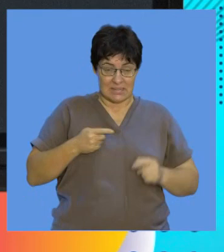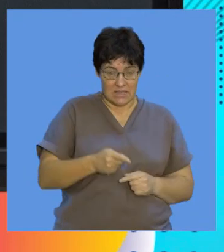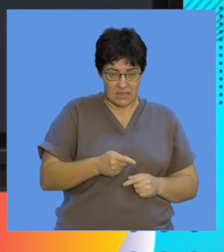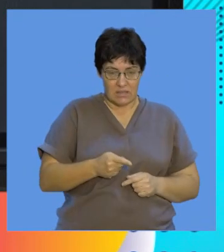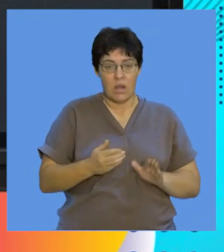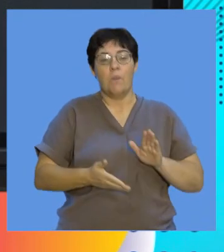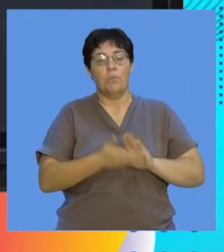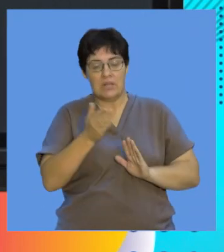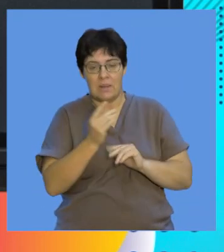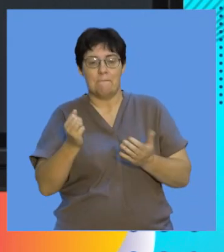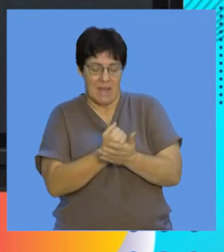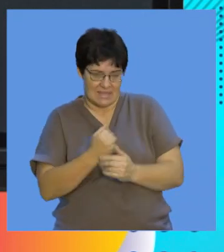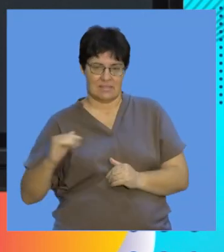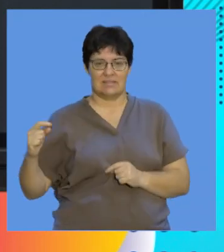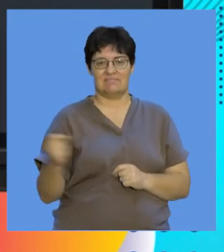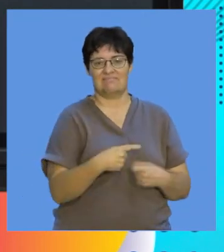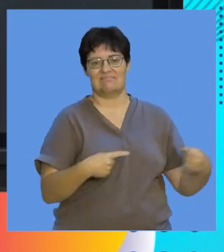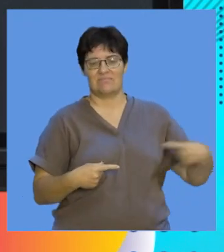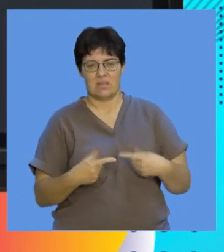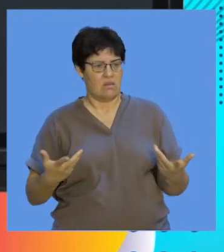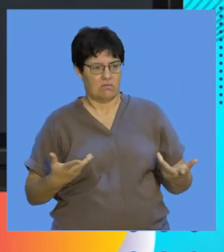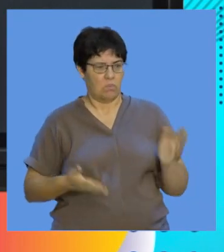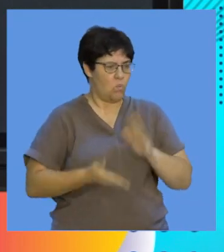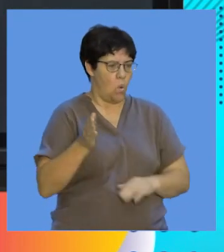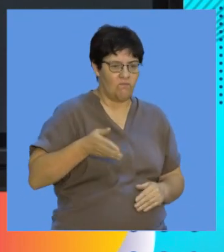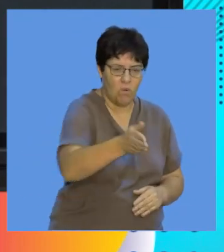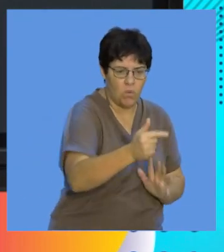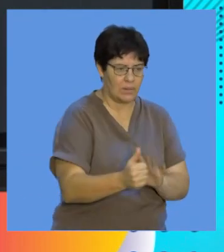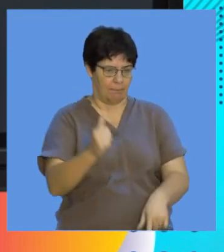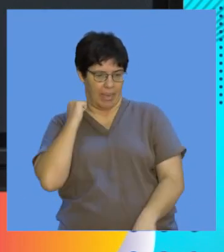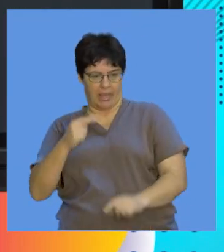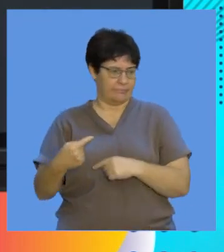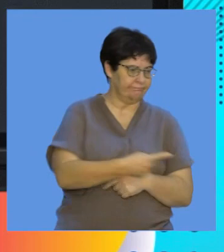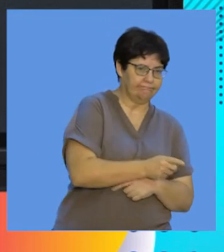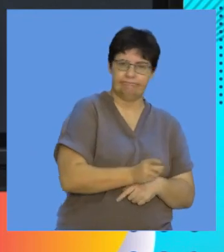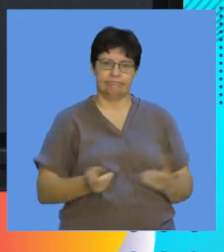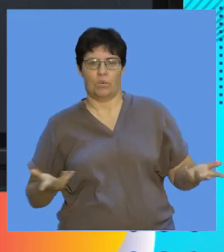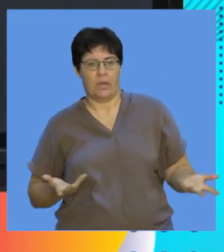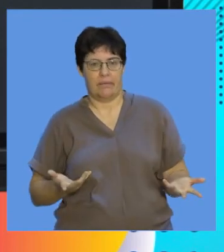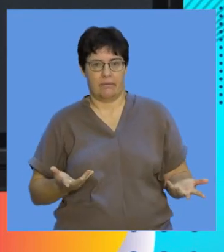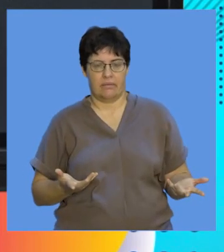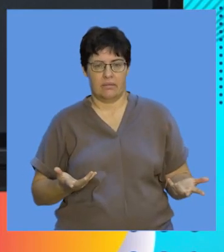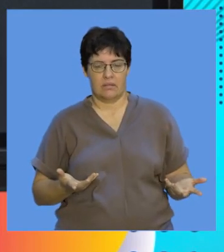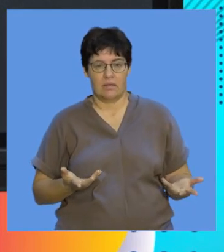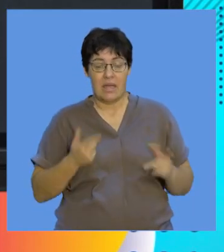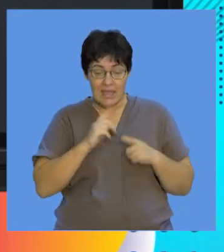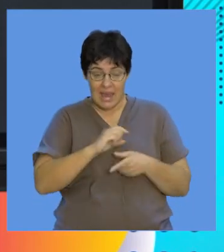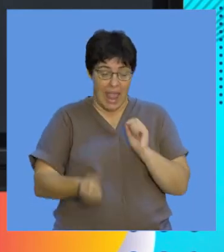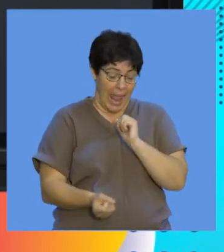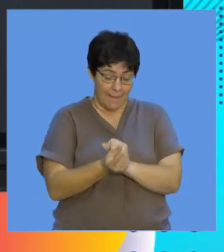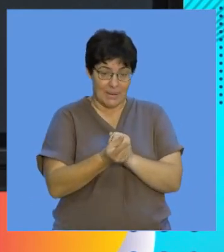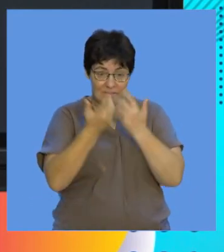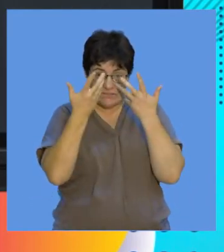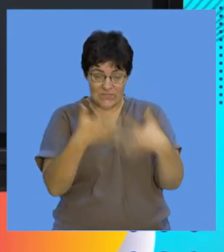momentum has to have a direction. It has to be going somewhere. After something happens,